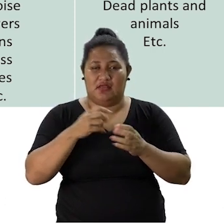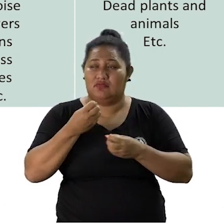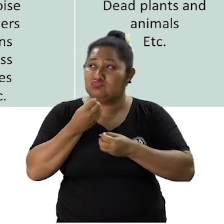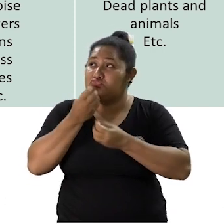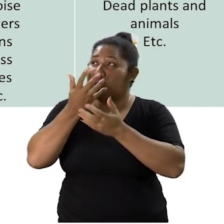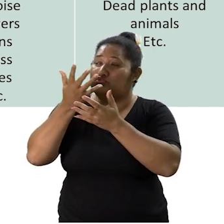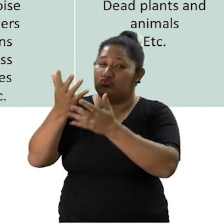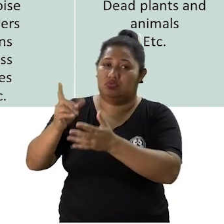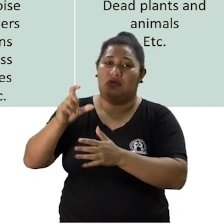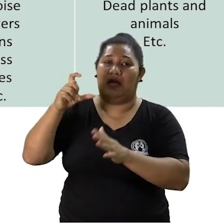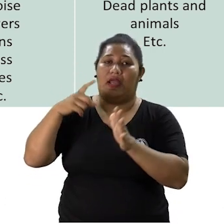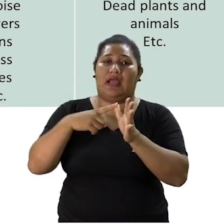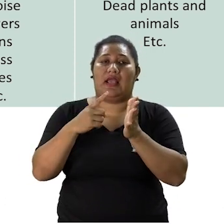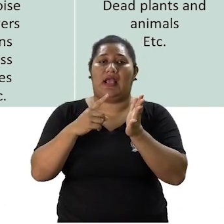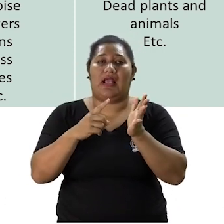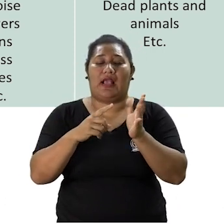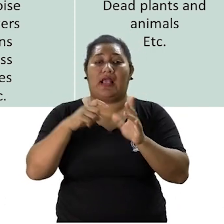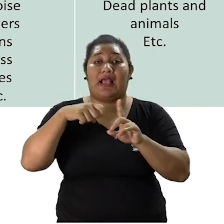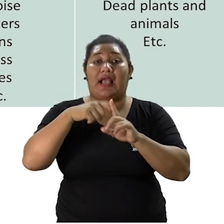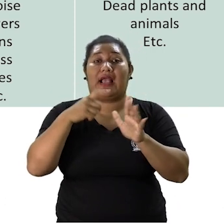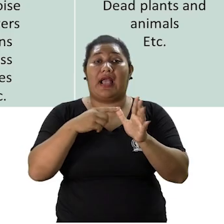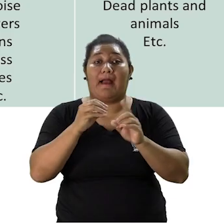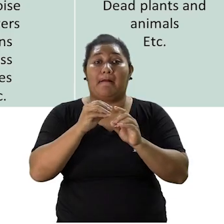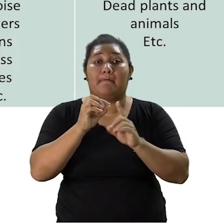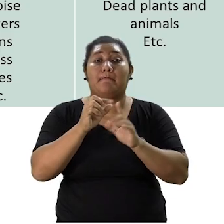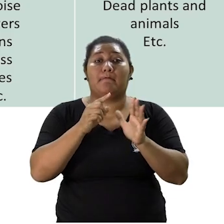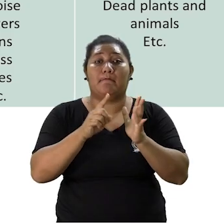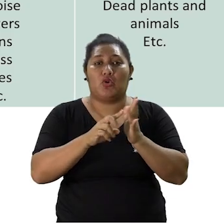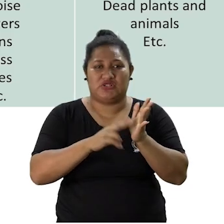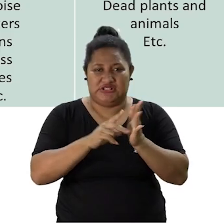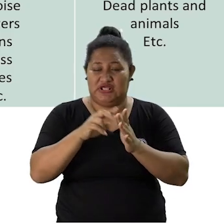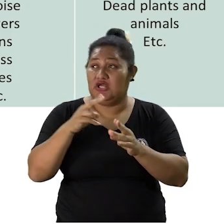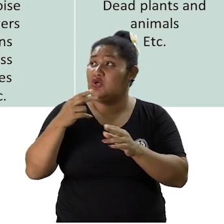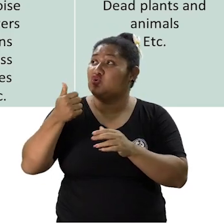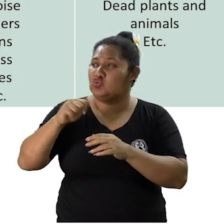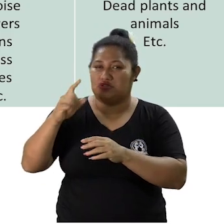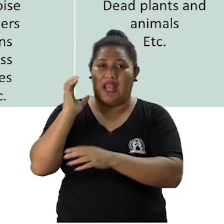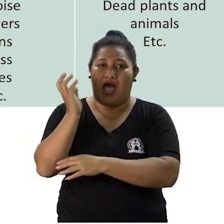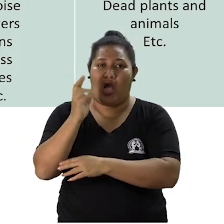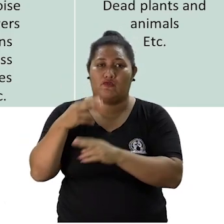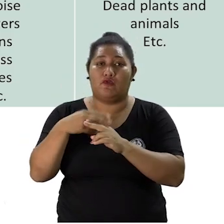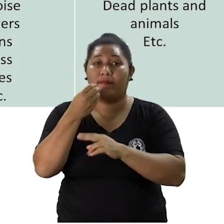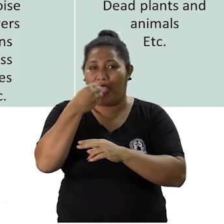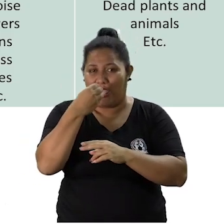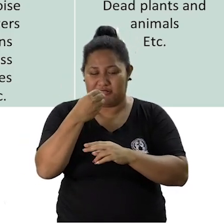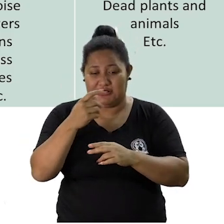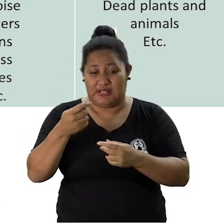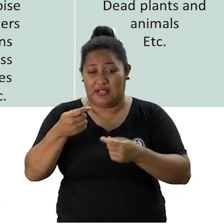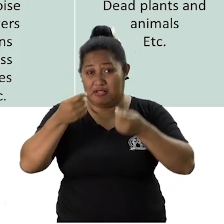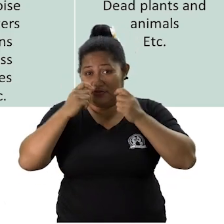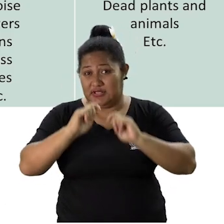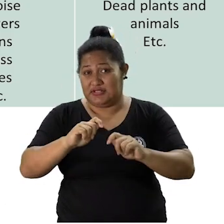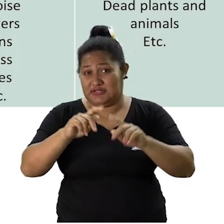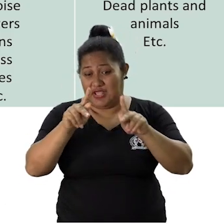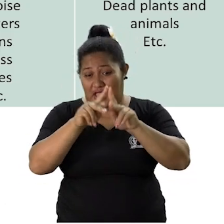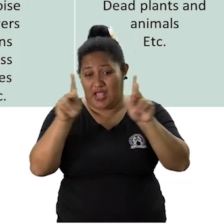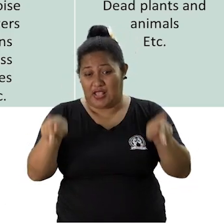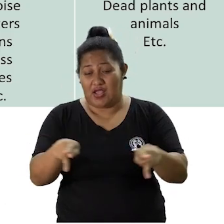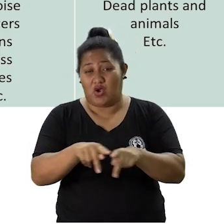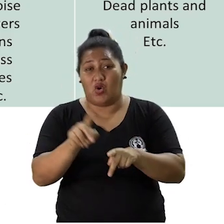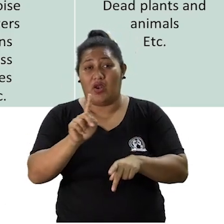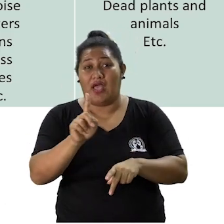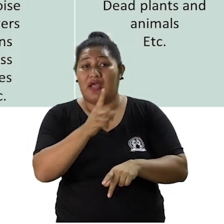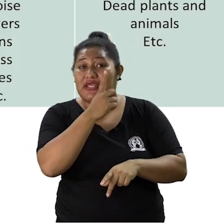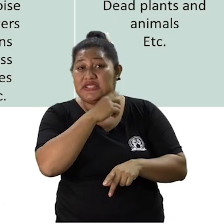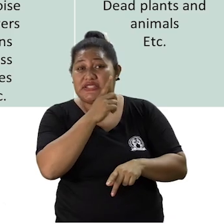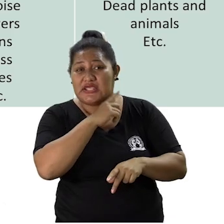ina le la au. Mo alatou me ai. O le ata le so ane ai. O le ata le teni titi le o le